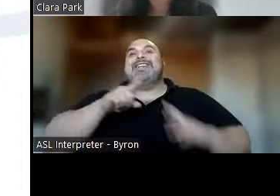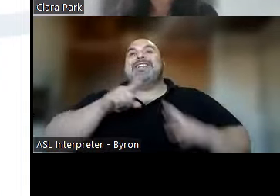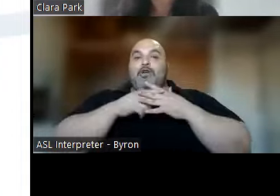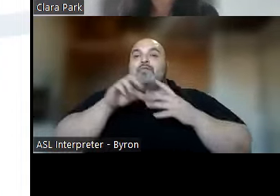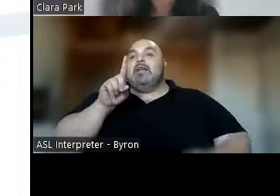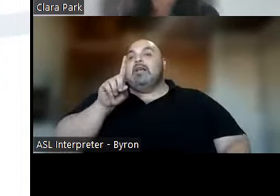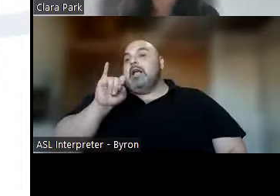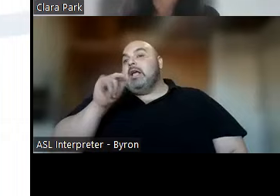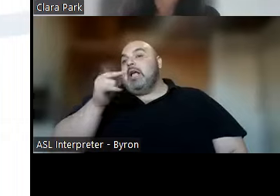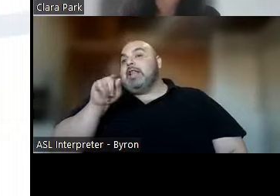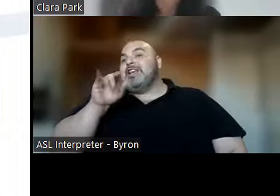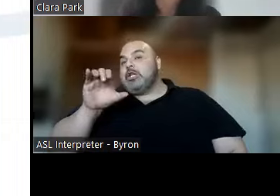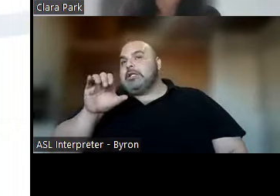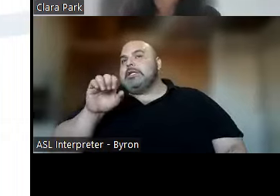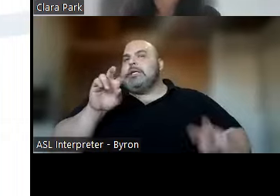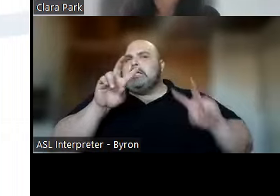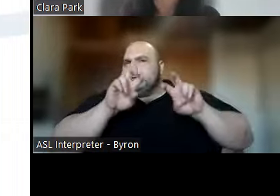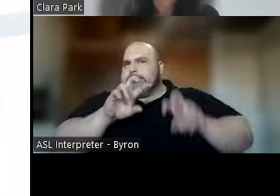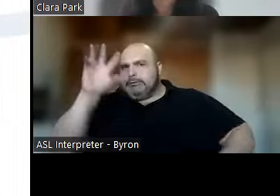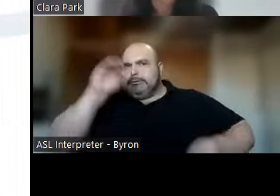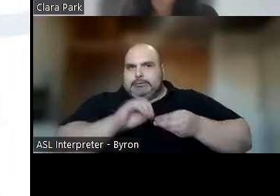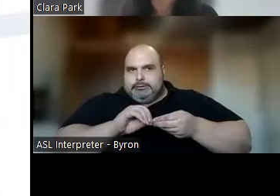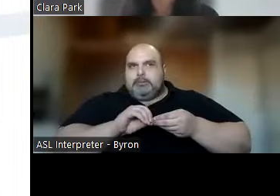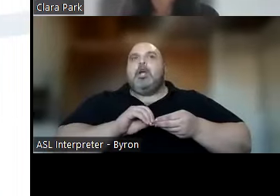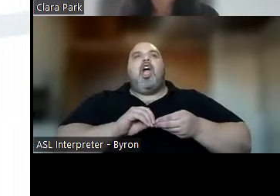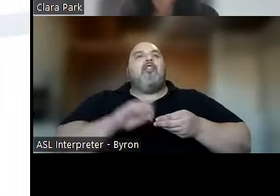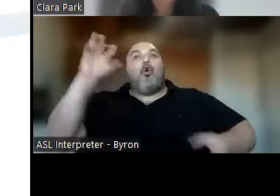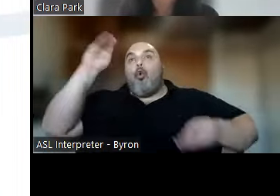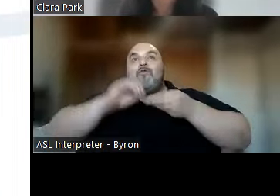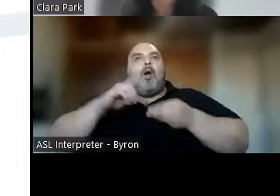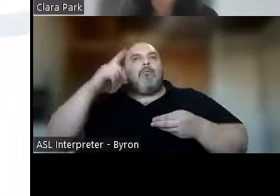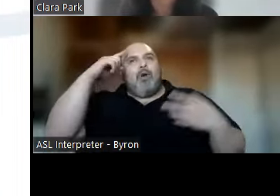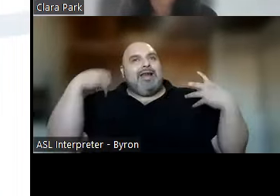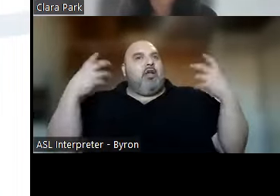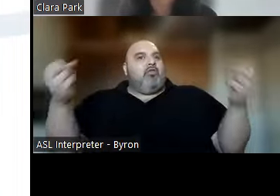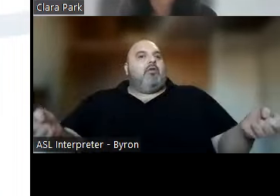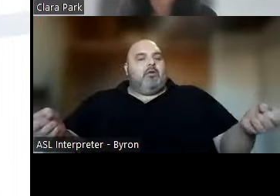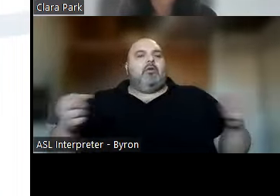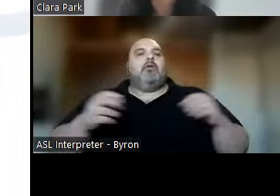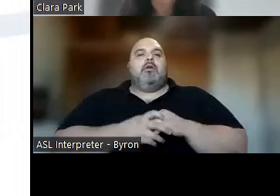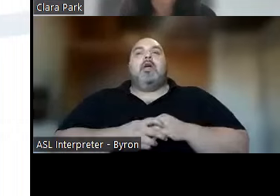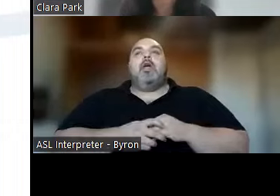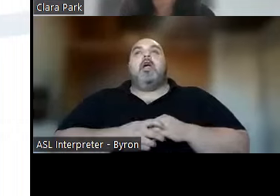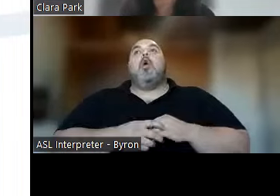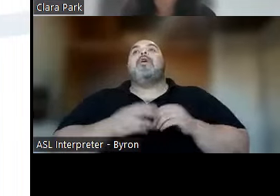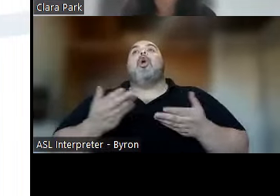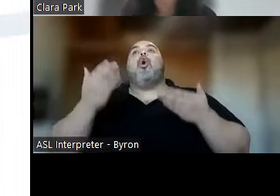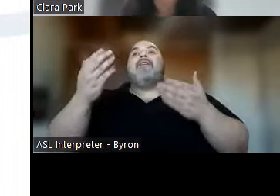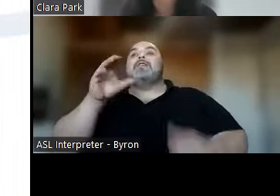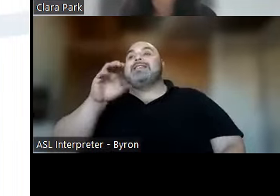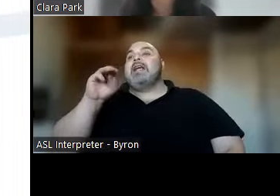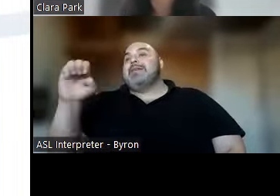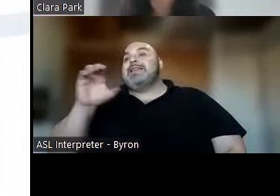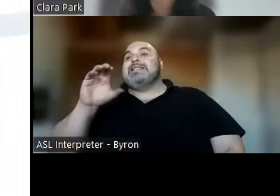diagnostic assessment and really a jump start on their overall brain health. And as I mentioned before, we do offer CME, CE,